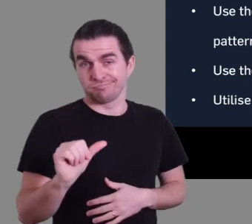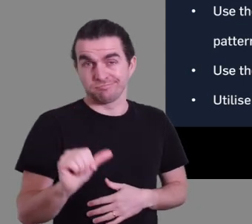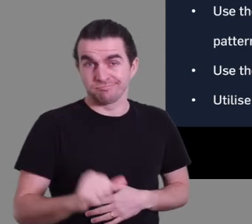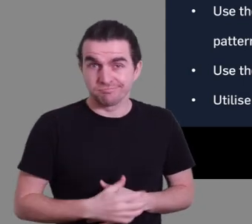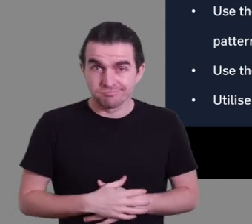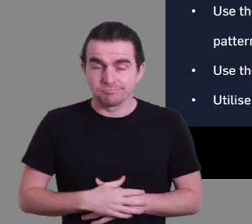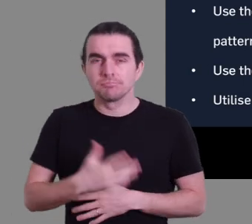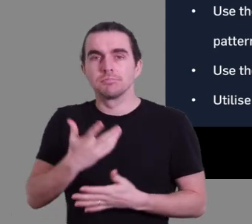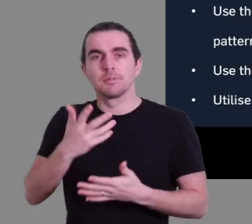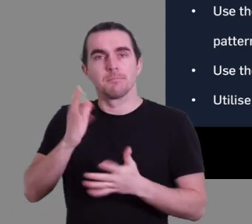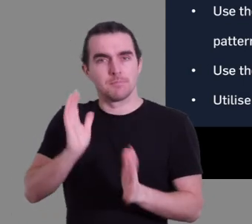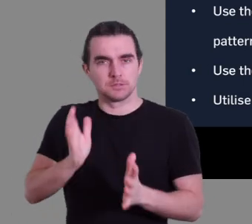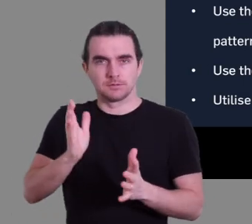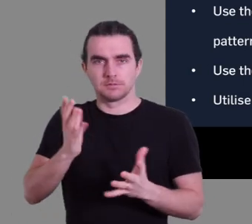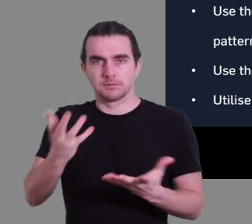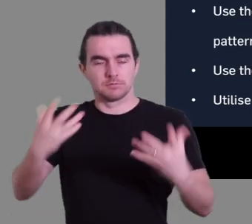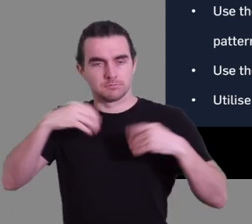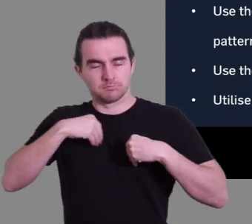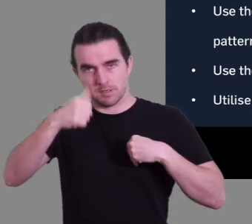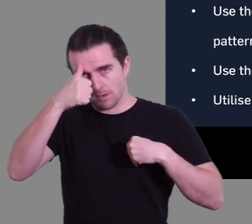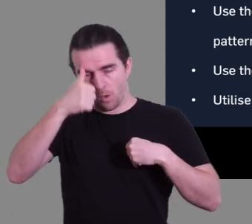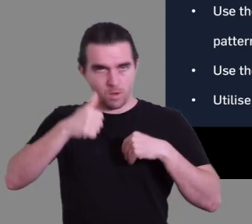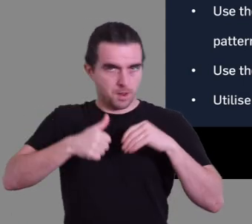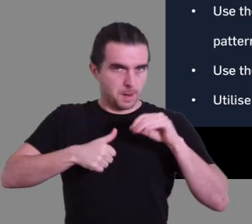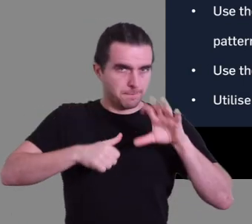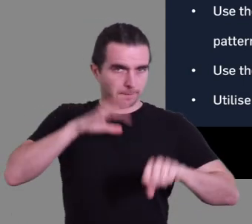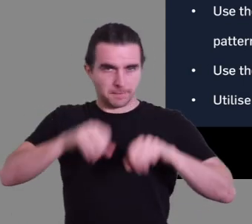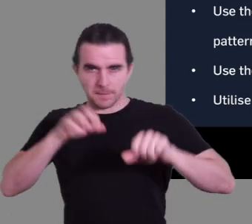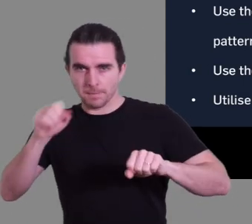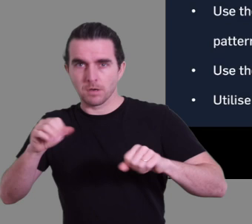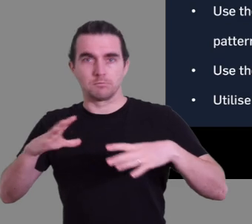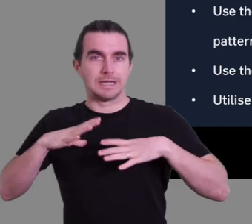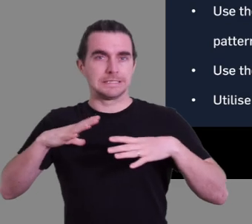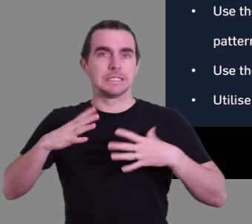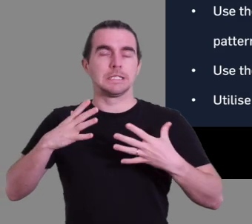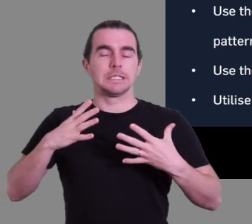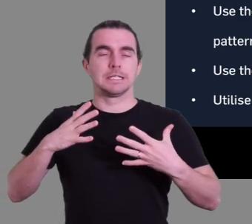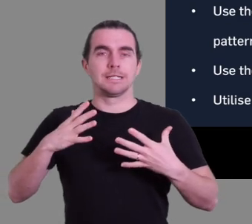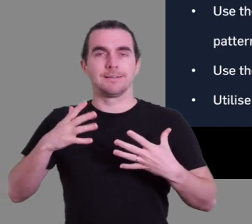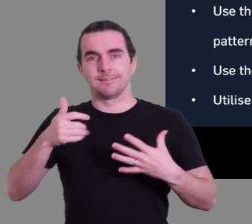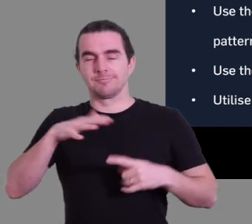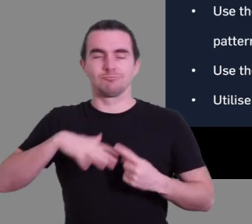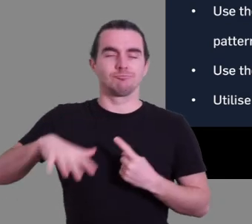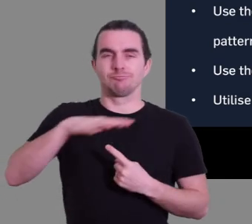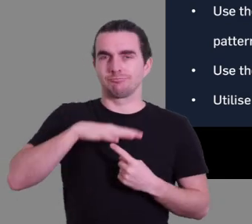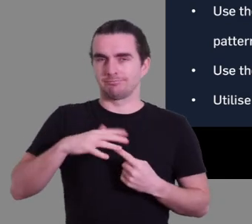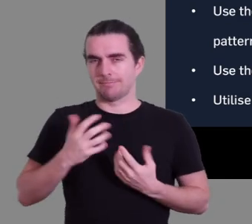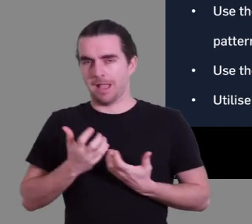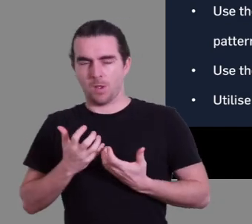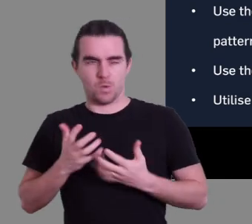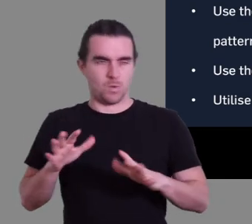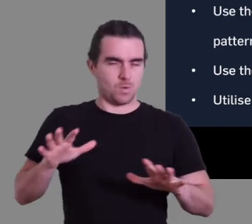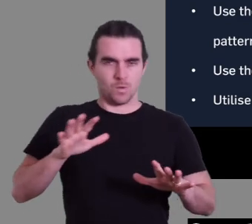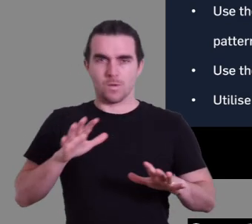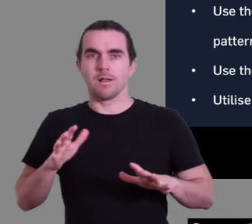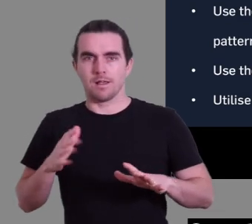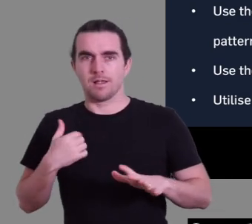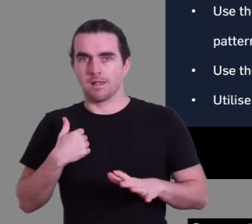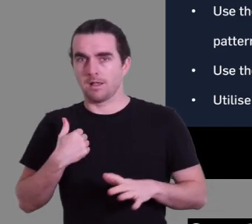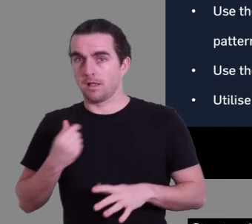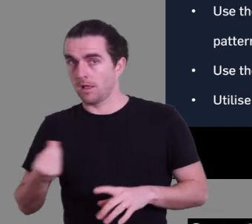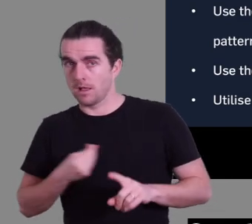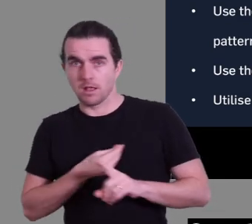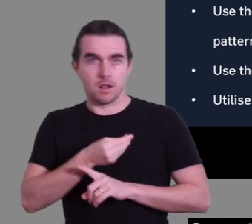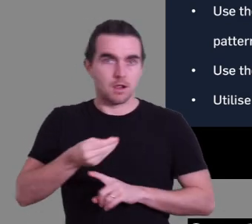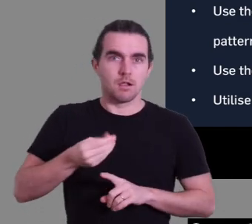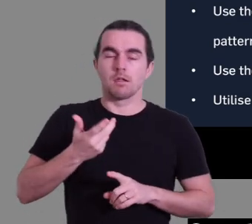Absolutely, Bish. And you've got to be able to diagnose that, but you've also got to diagnose, in a sense, the order they need it in. Yeah, correct. Out of